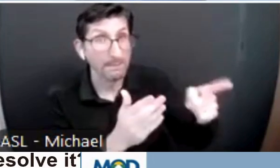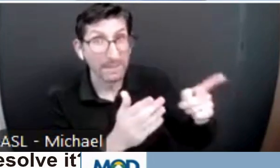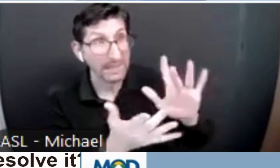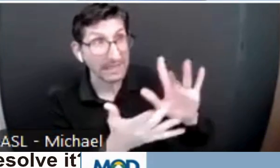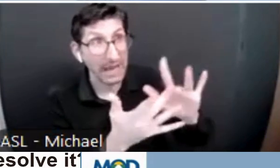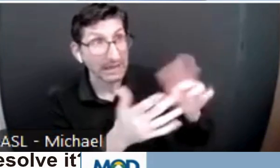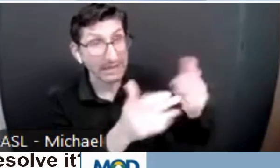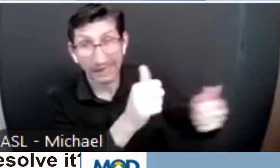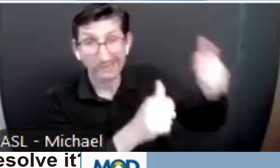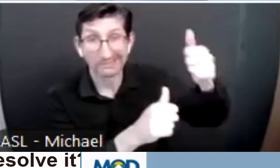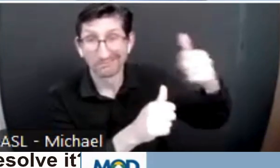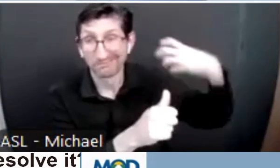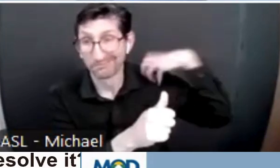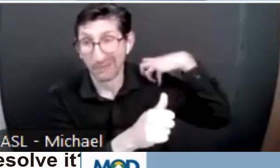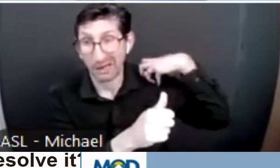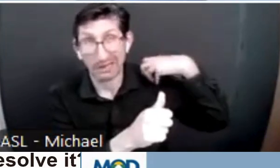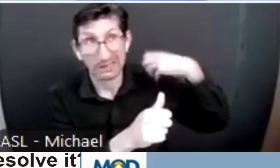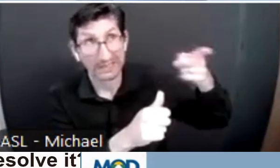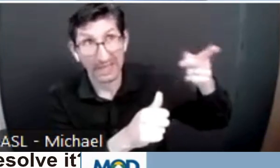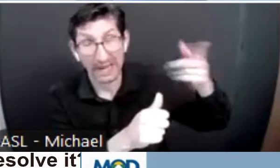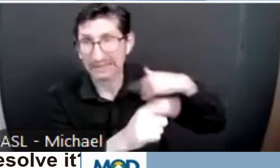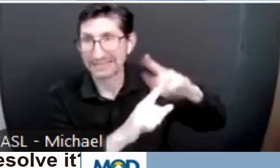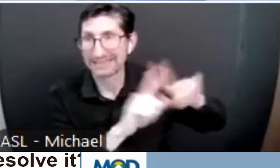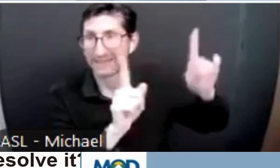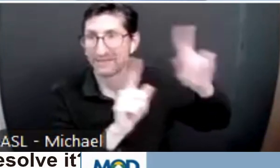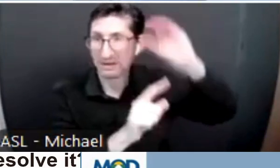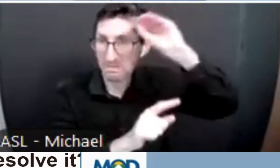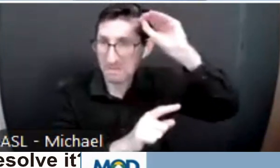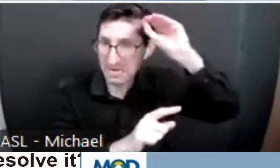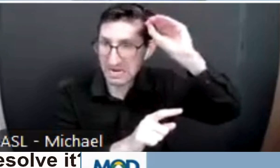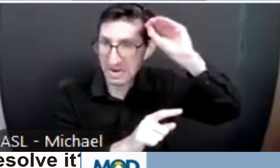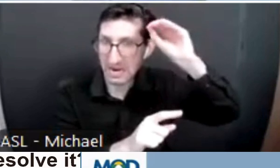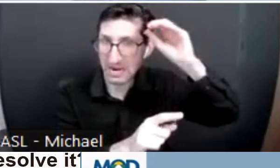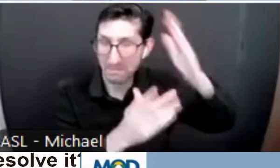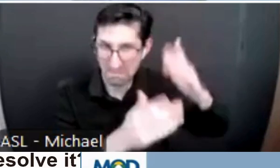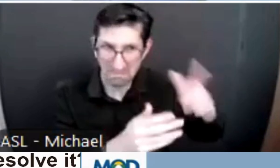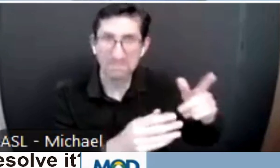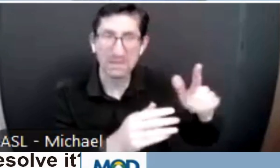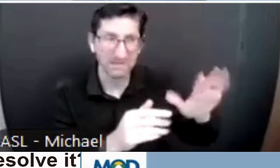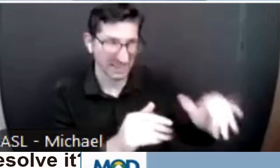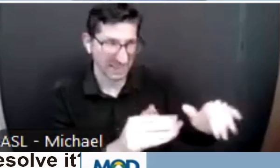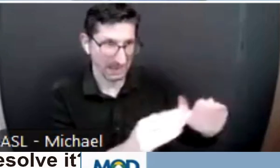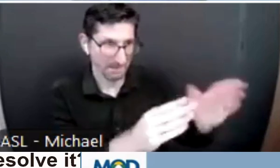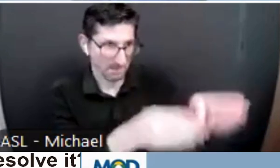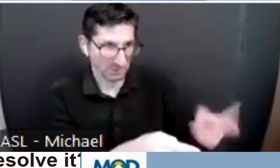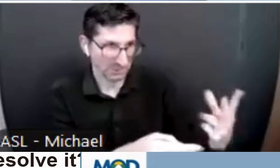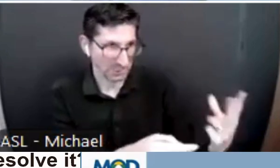have, a different take on it. So if it doesn't work out,